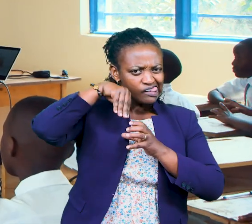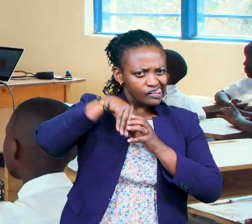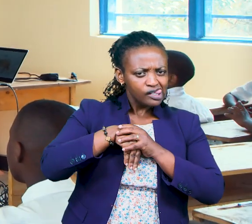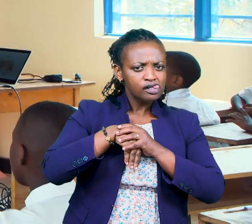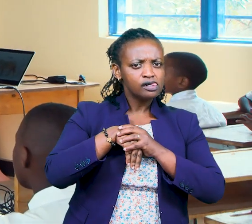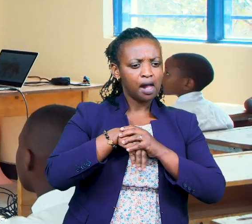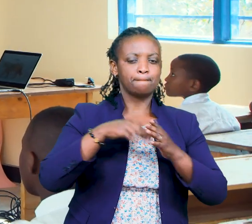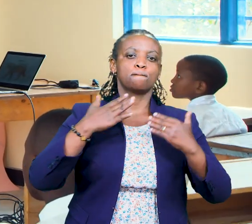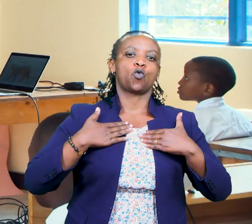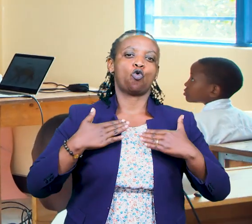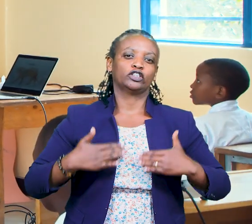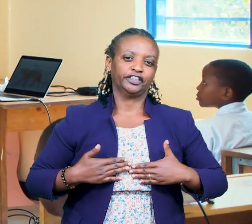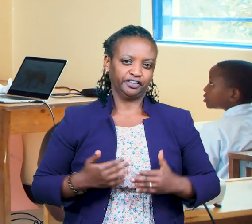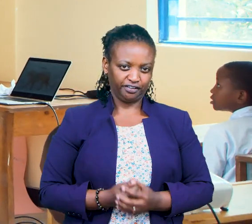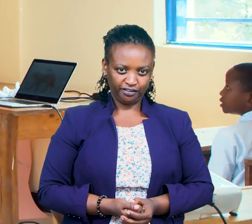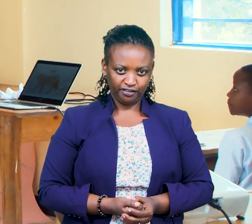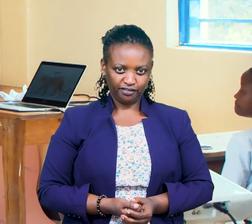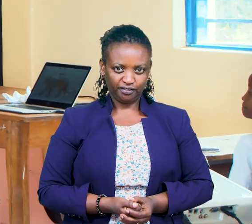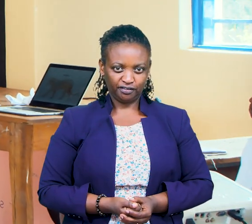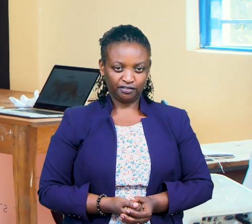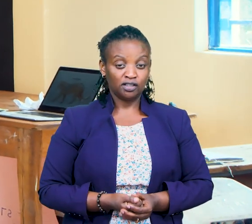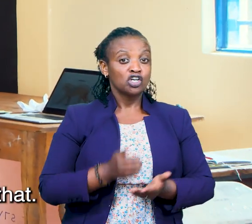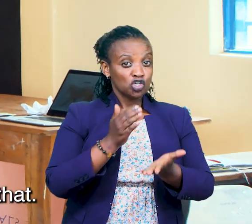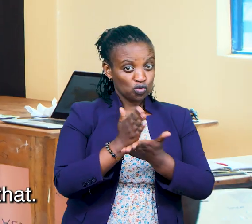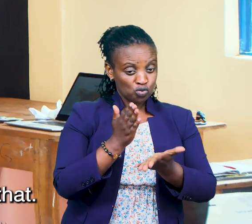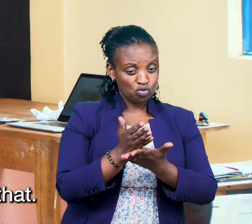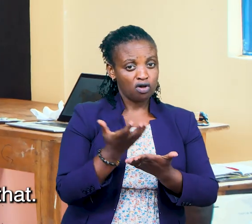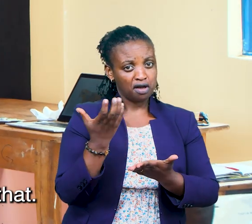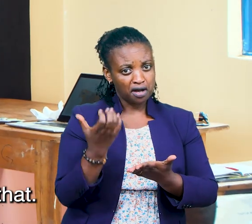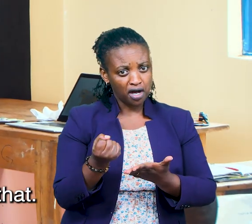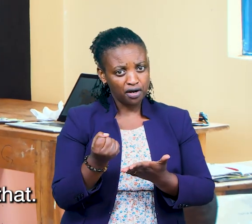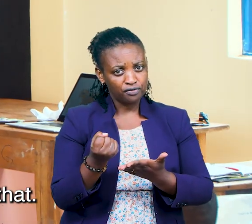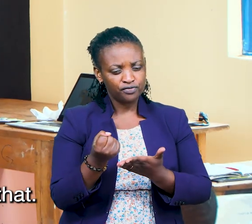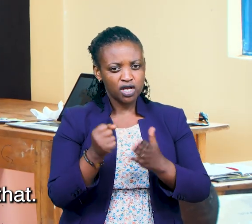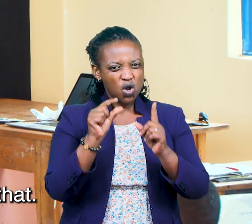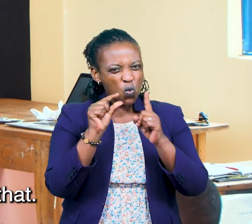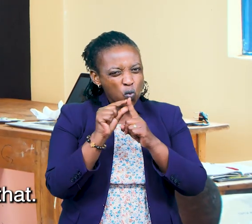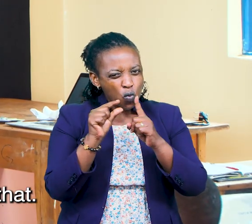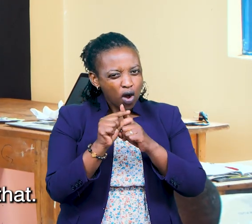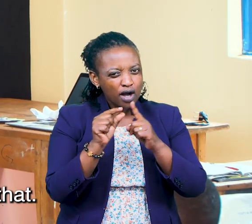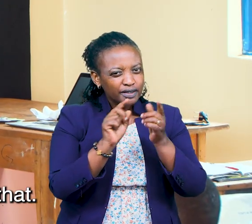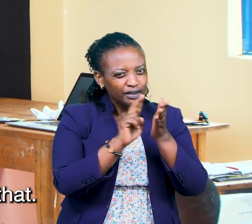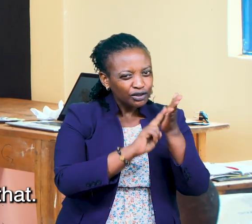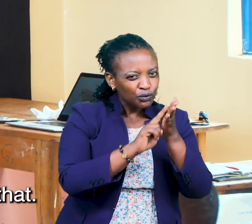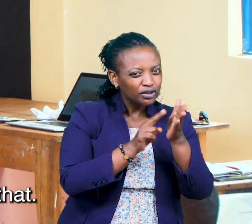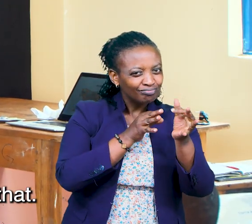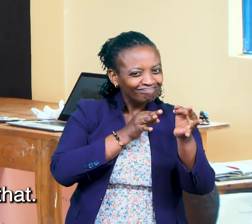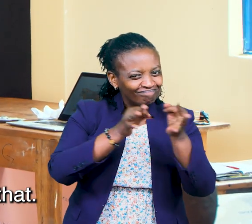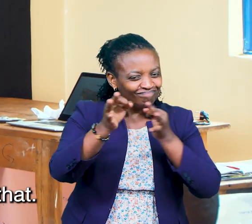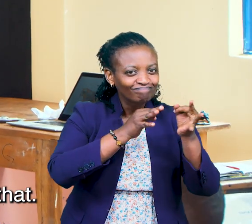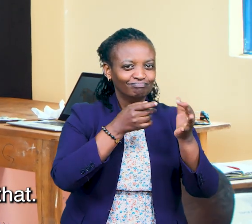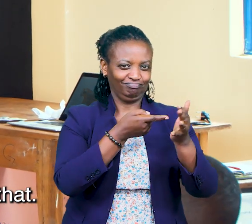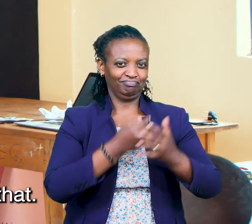bones inside the body. Inside the body. Actually, there is a word used